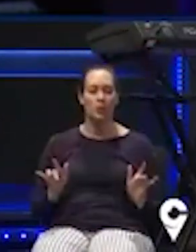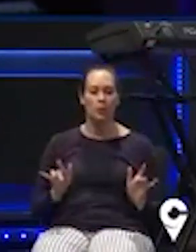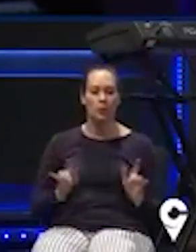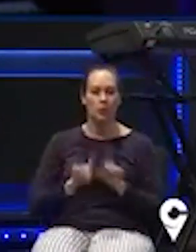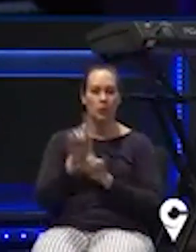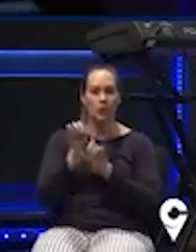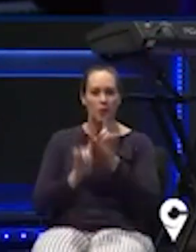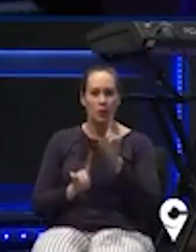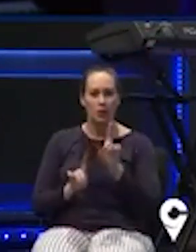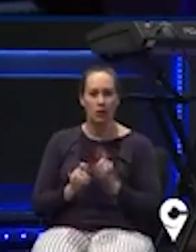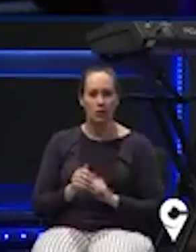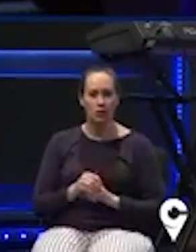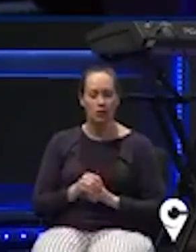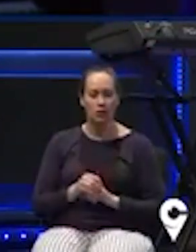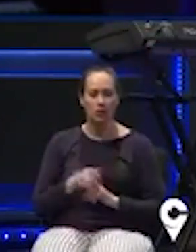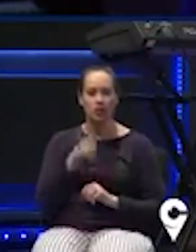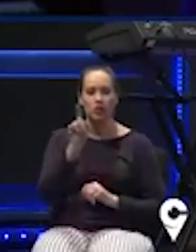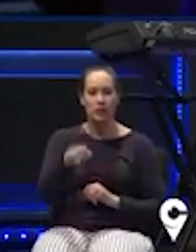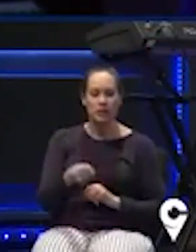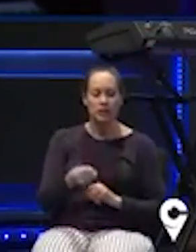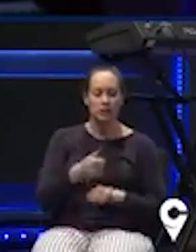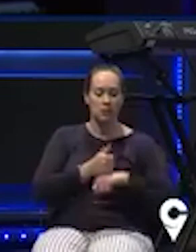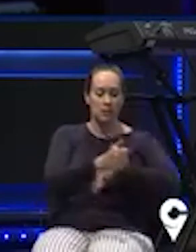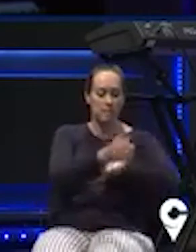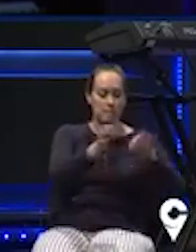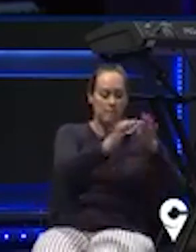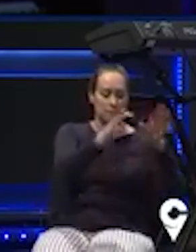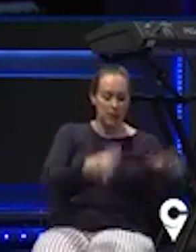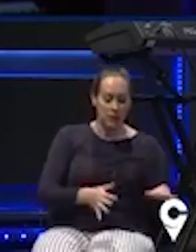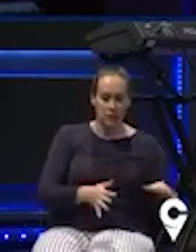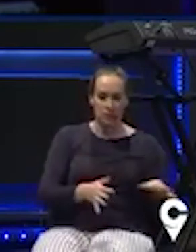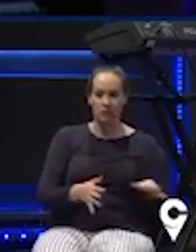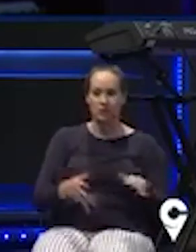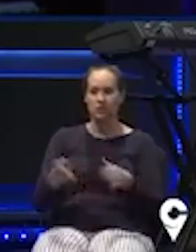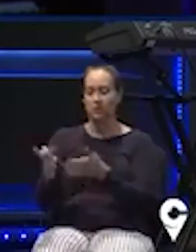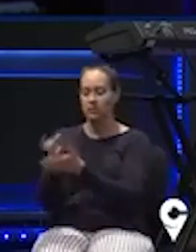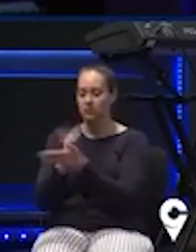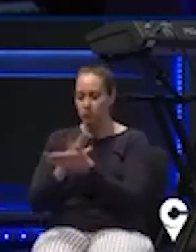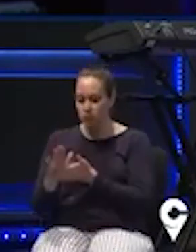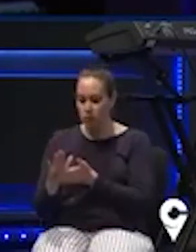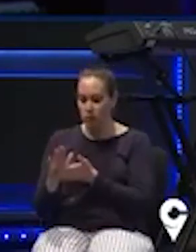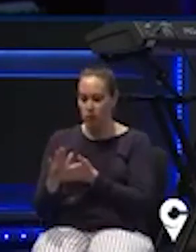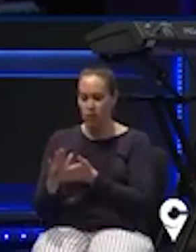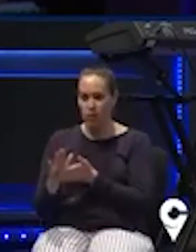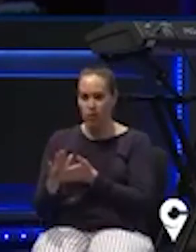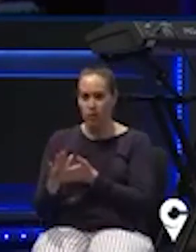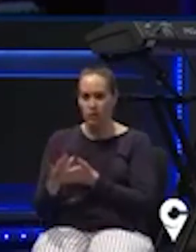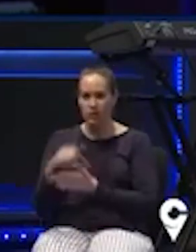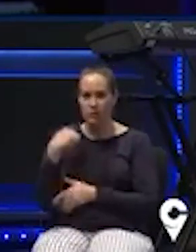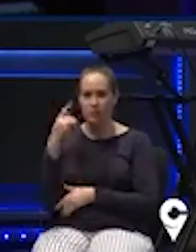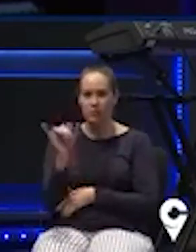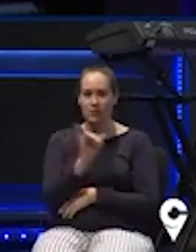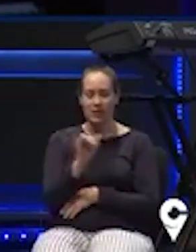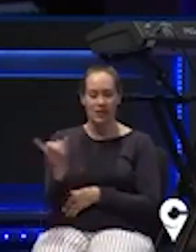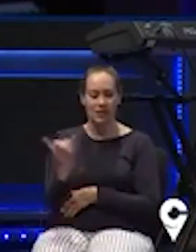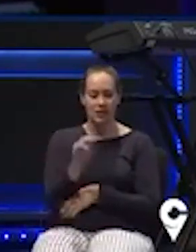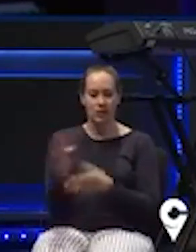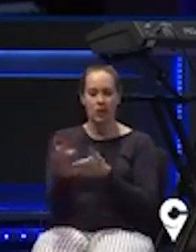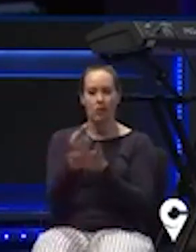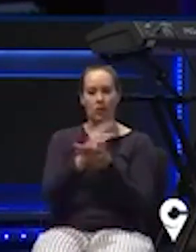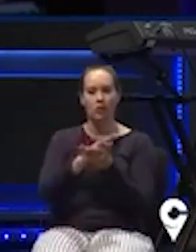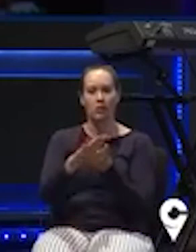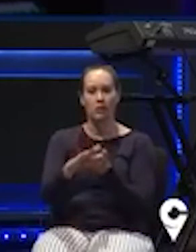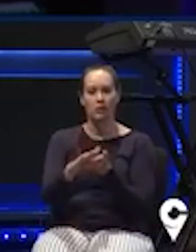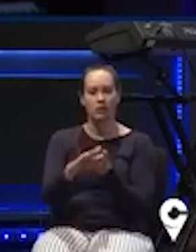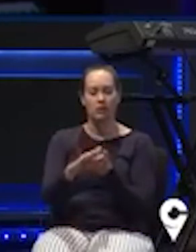holiness. Remember the word for selfless ambition? That the element was harlot? Paul now gives